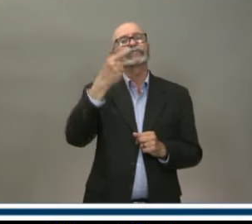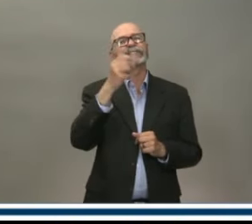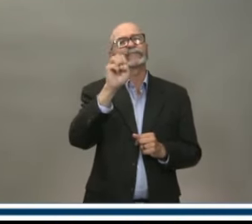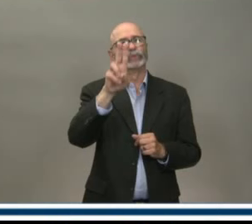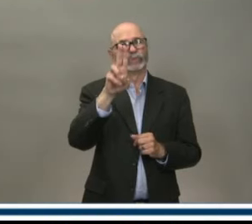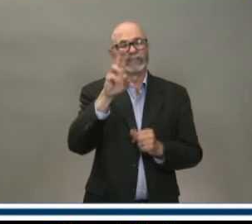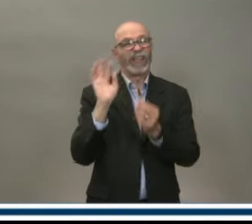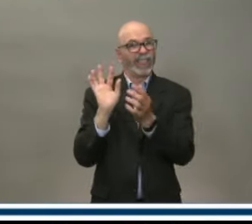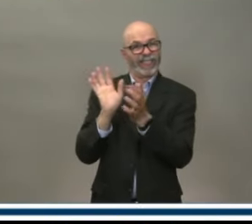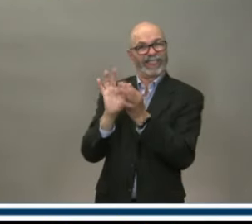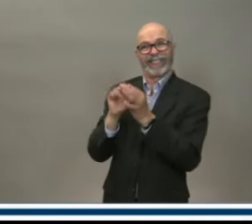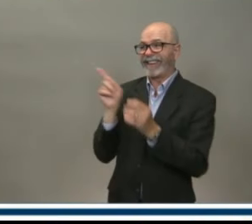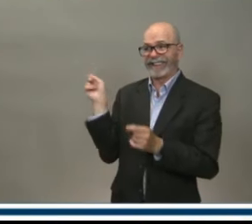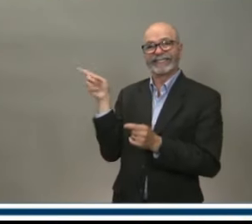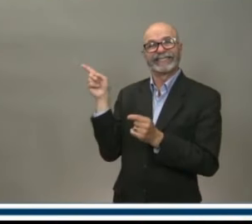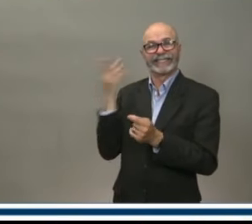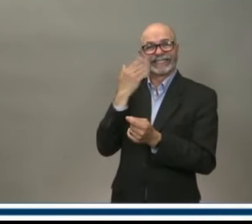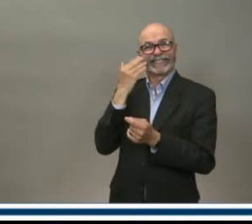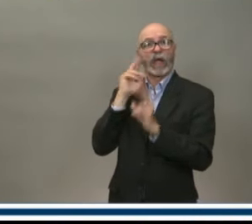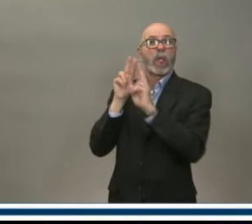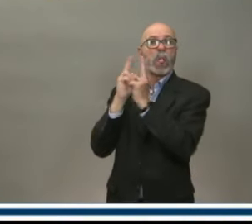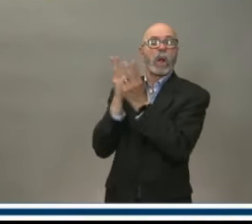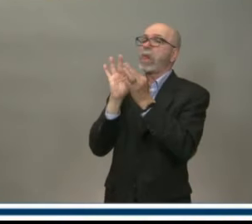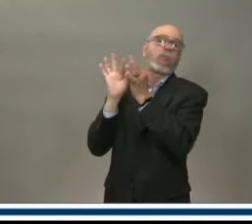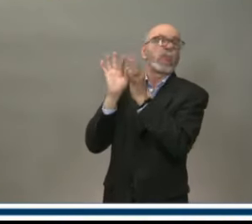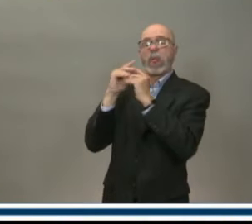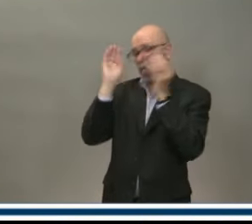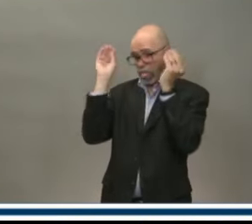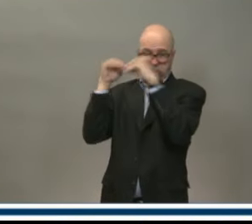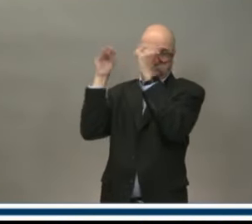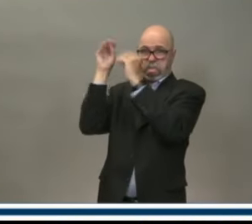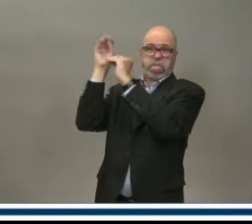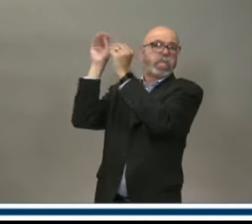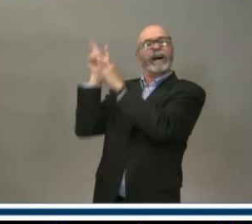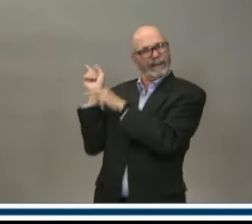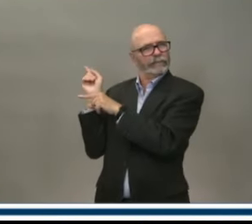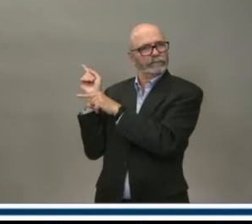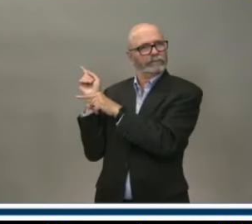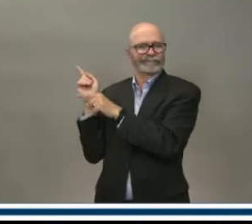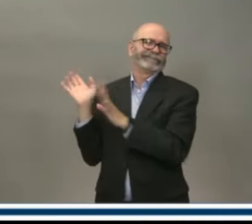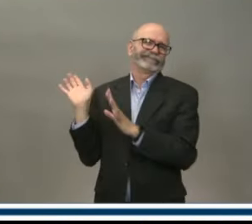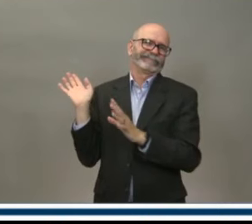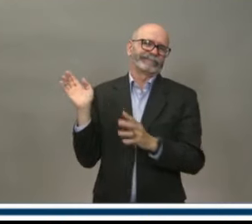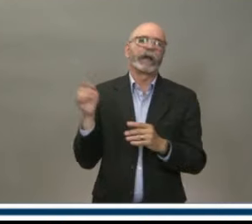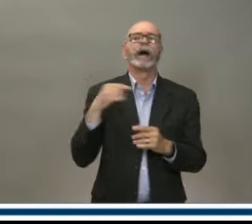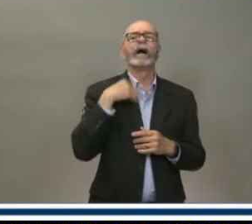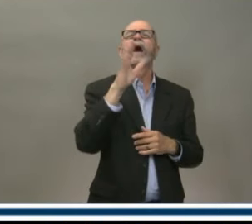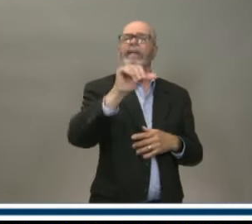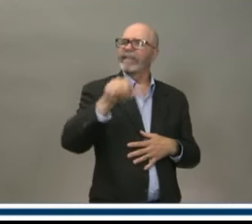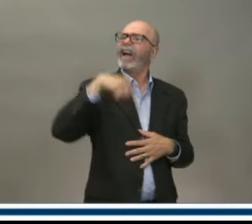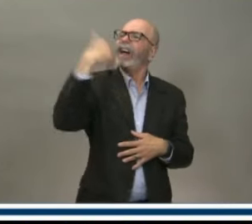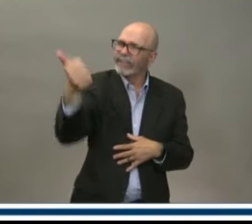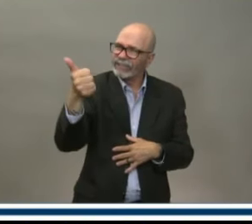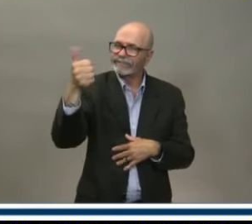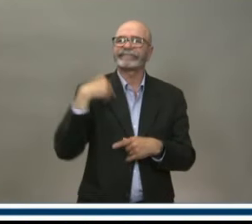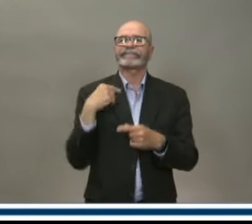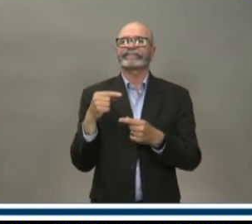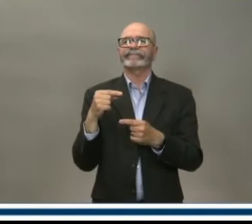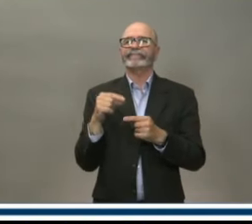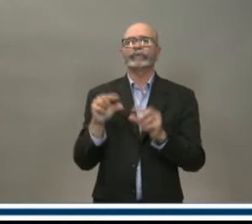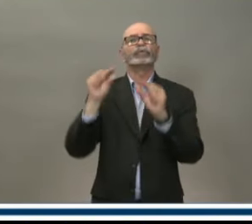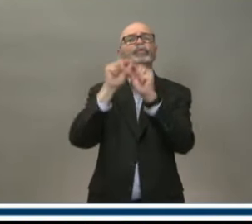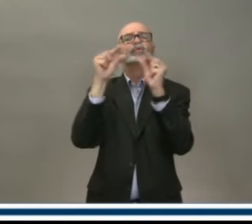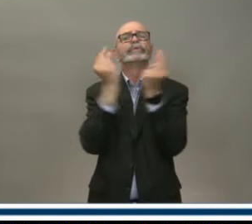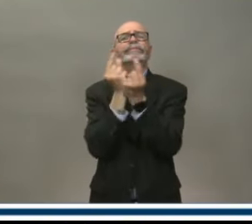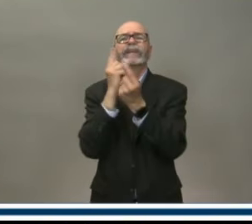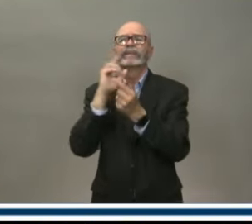were unfounded. Now, I've spoken with others at the facility who have kind of raised similar concerns in